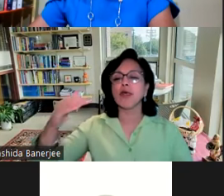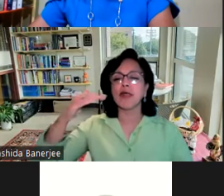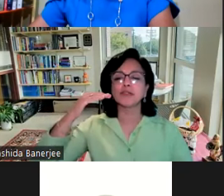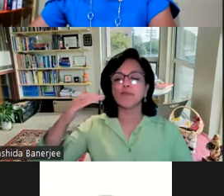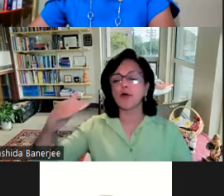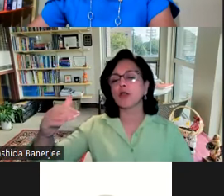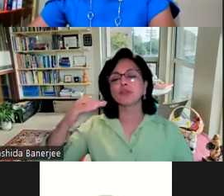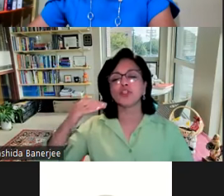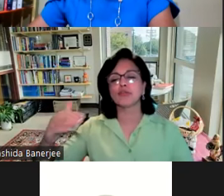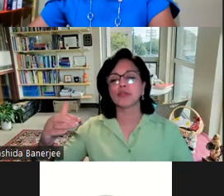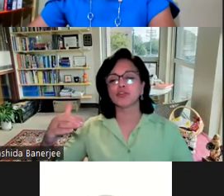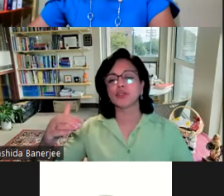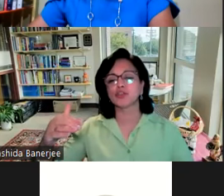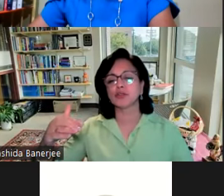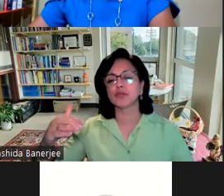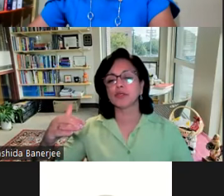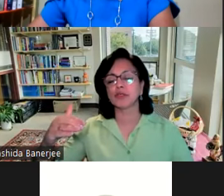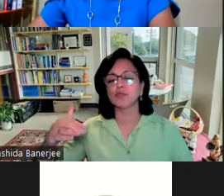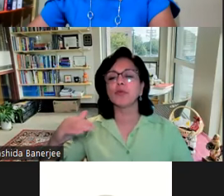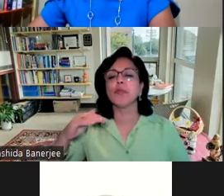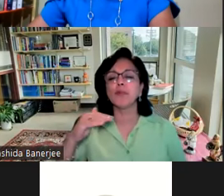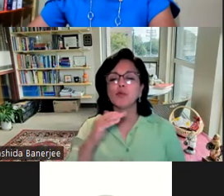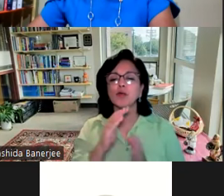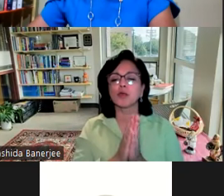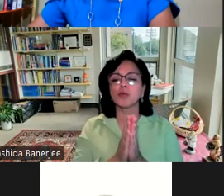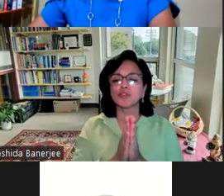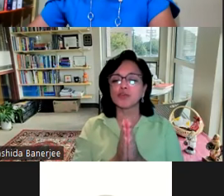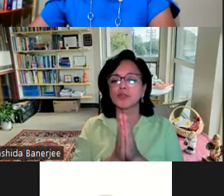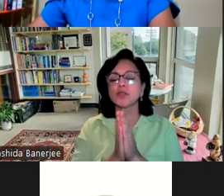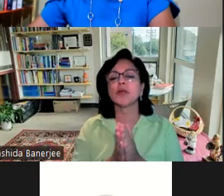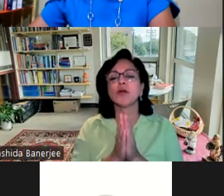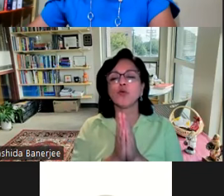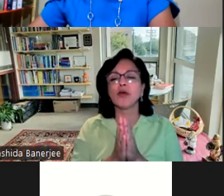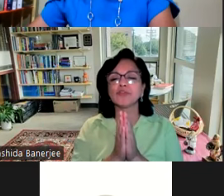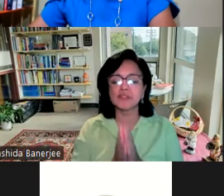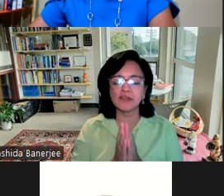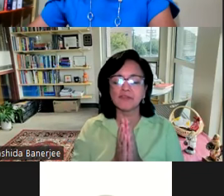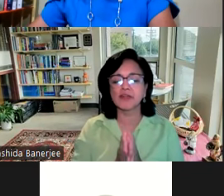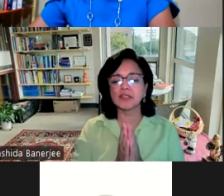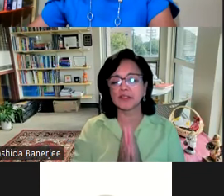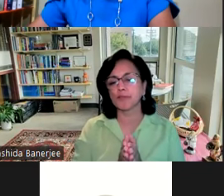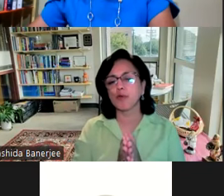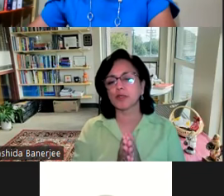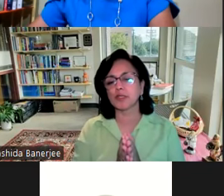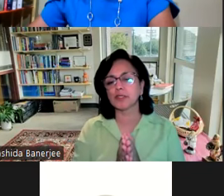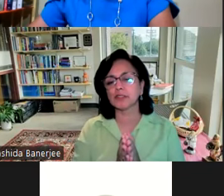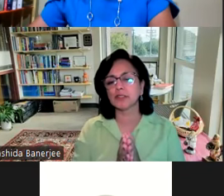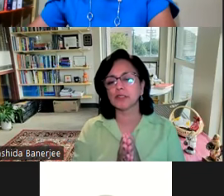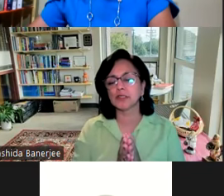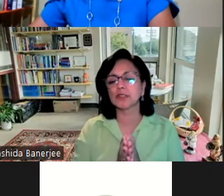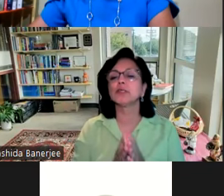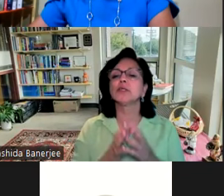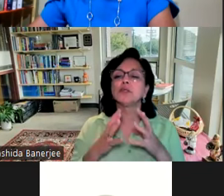are at par with general education curriculum. We may be working with students who have significant support